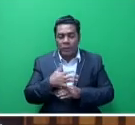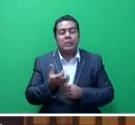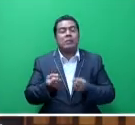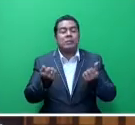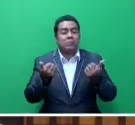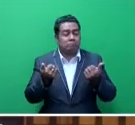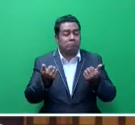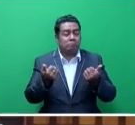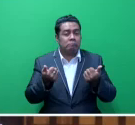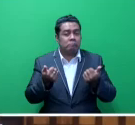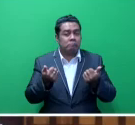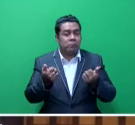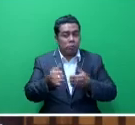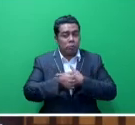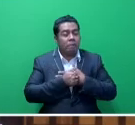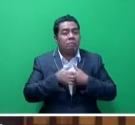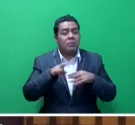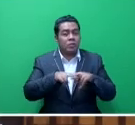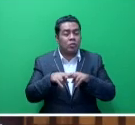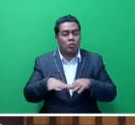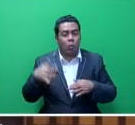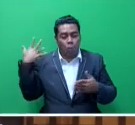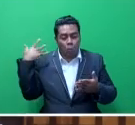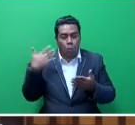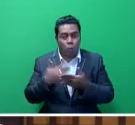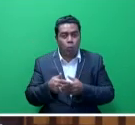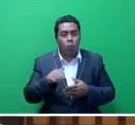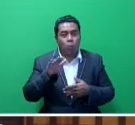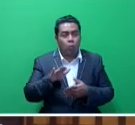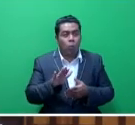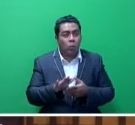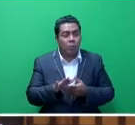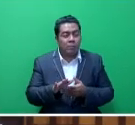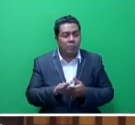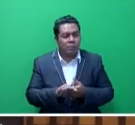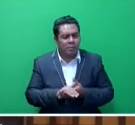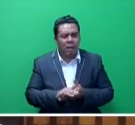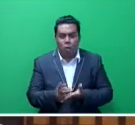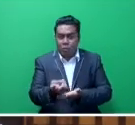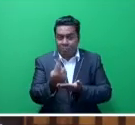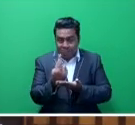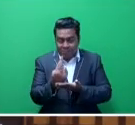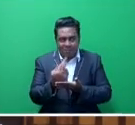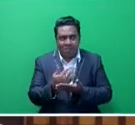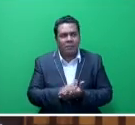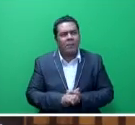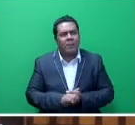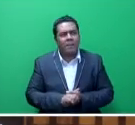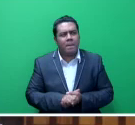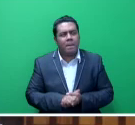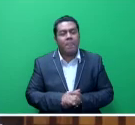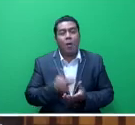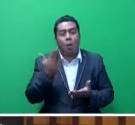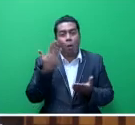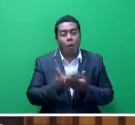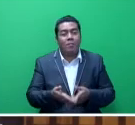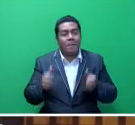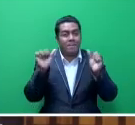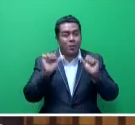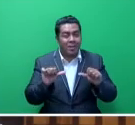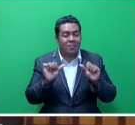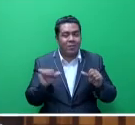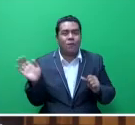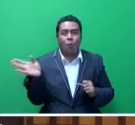Fiji's long-awaited comeback from this plague, a recovery that depends entirely on the protection of every